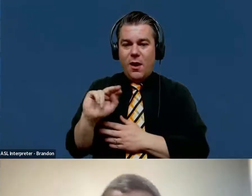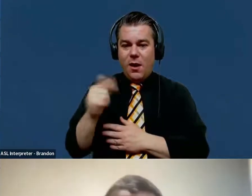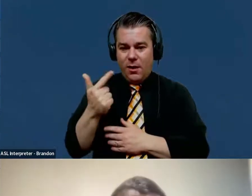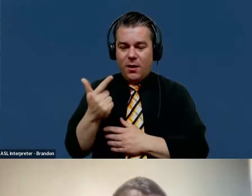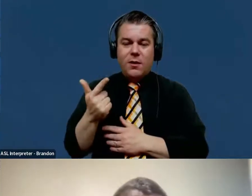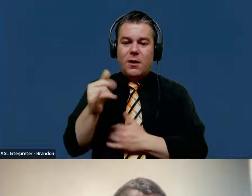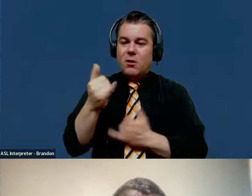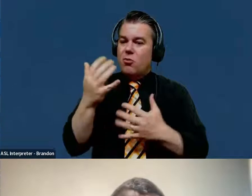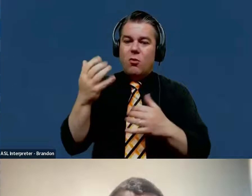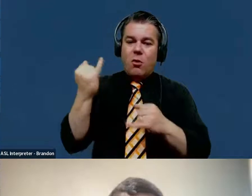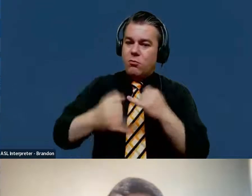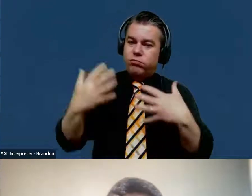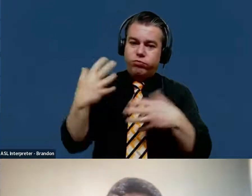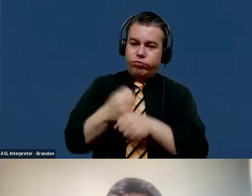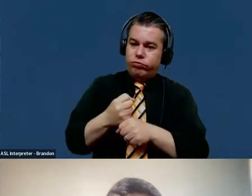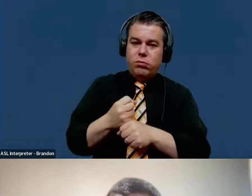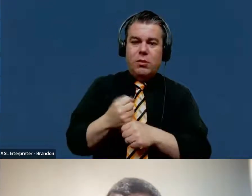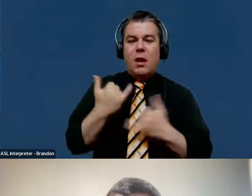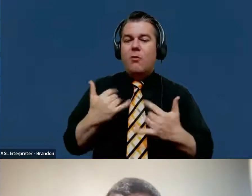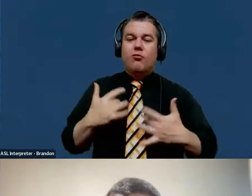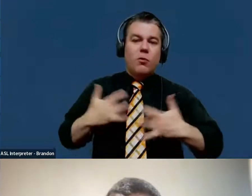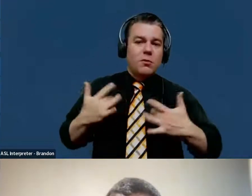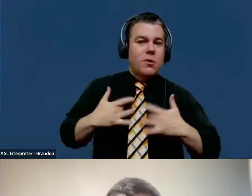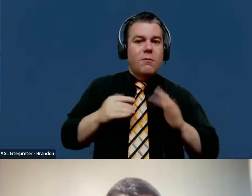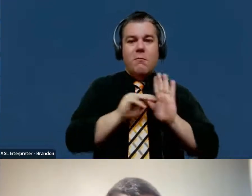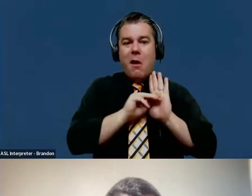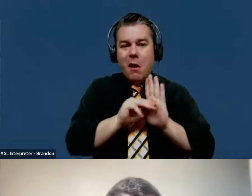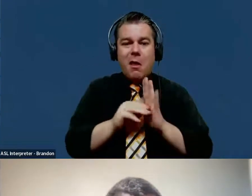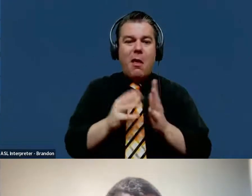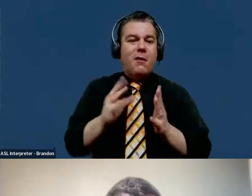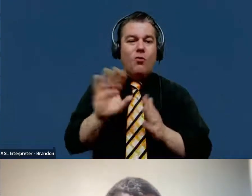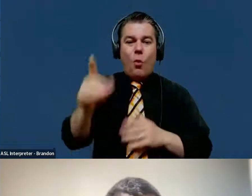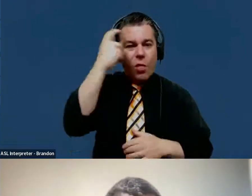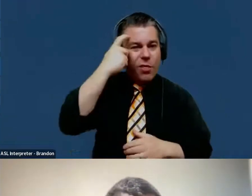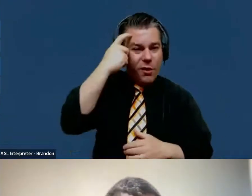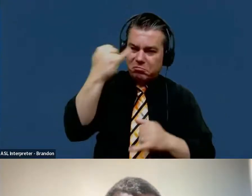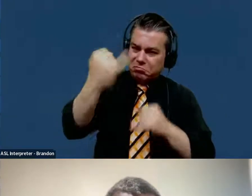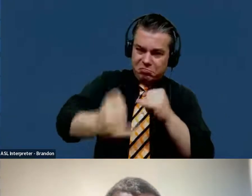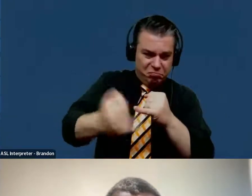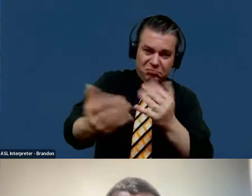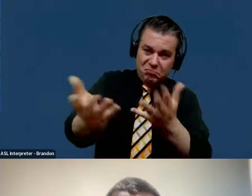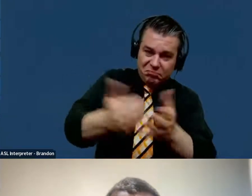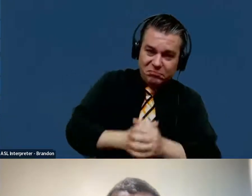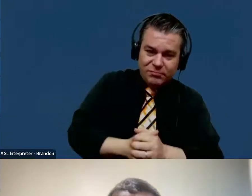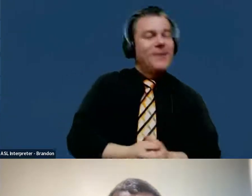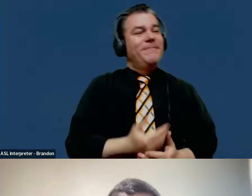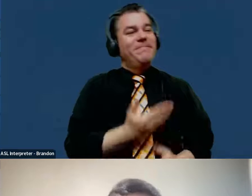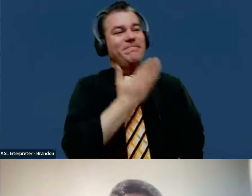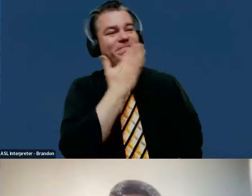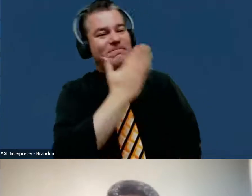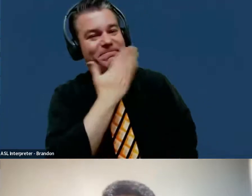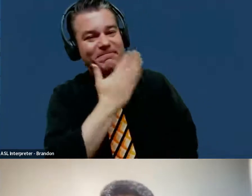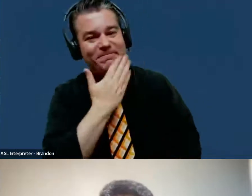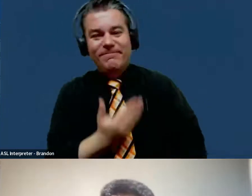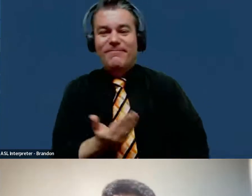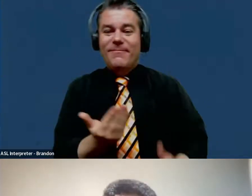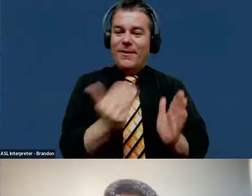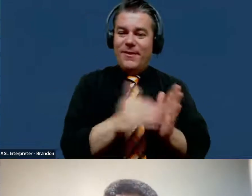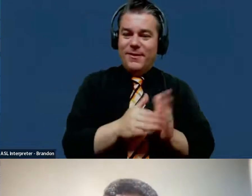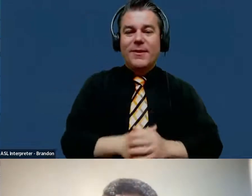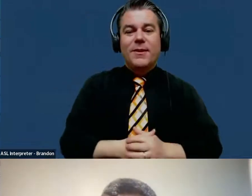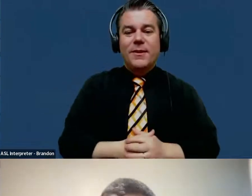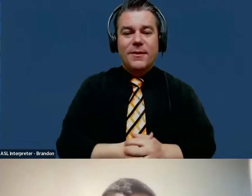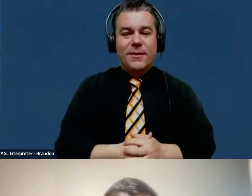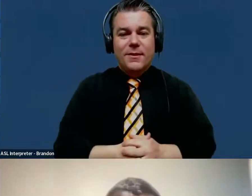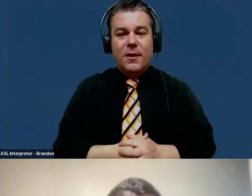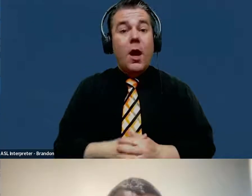we are on modeling and your thoughts. Thank you very much once more again. I totally